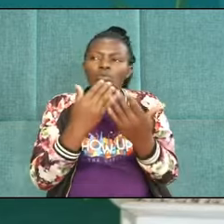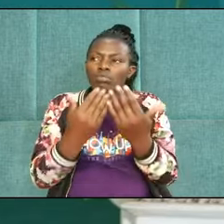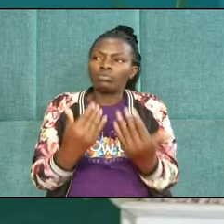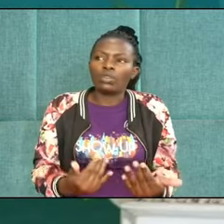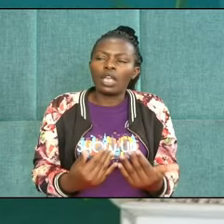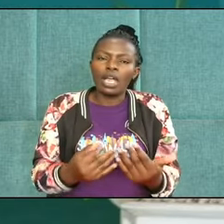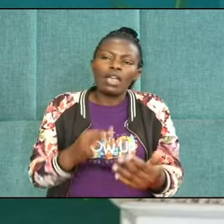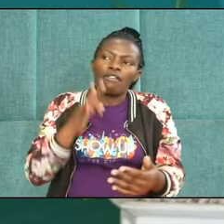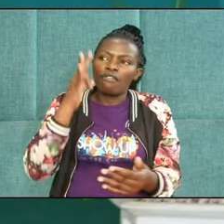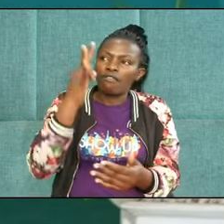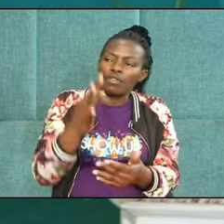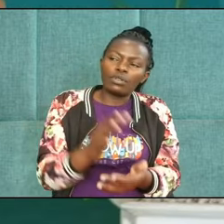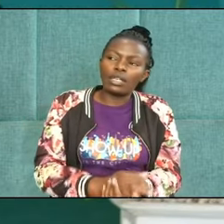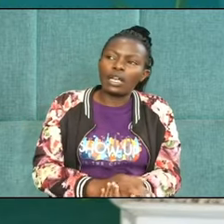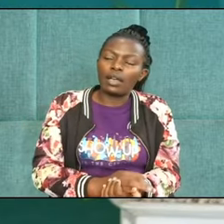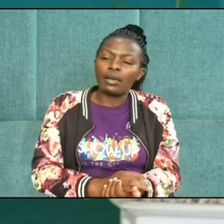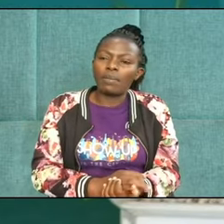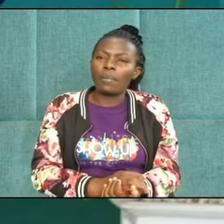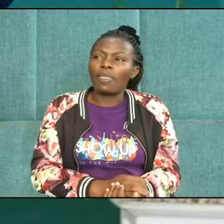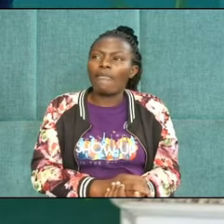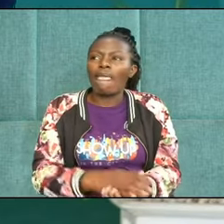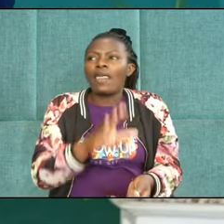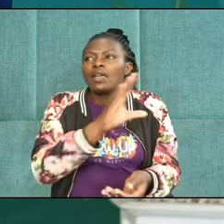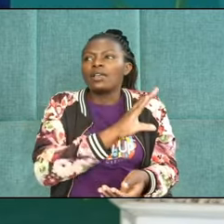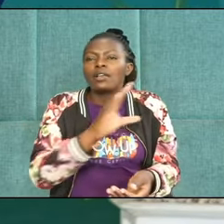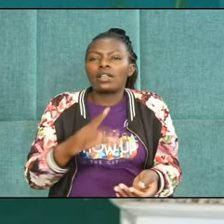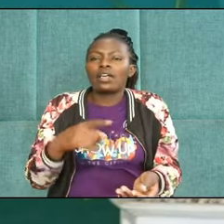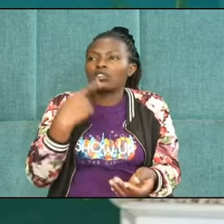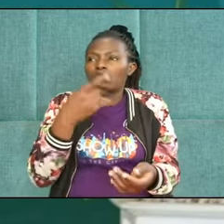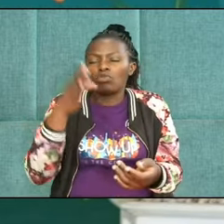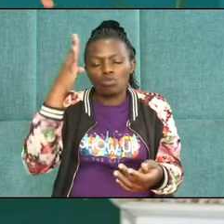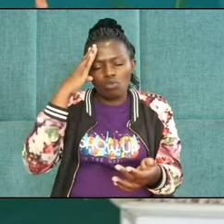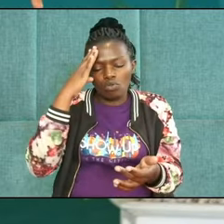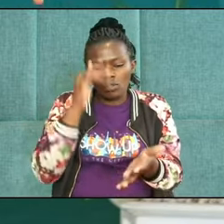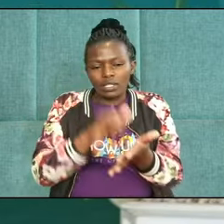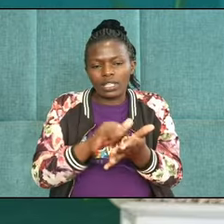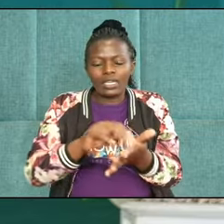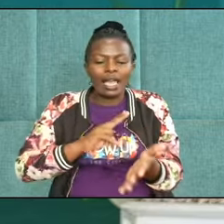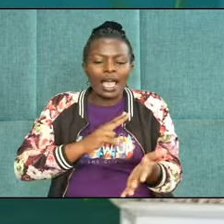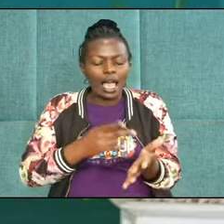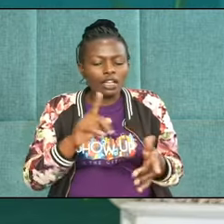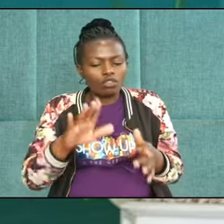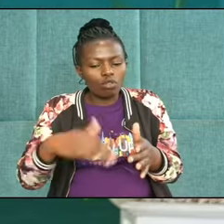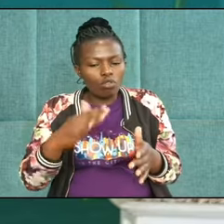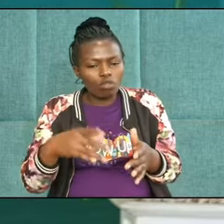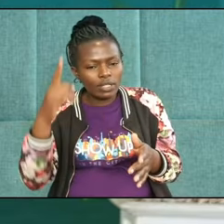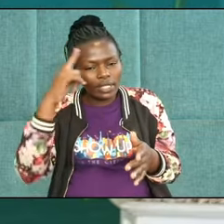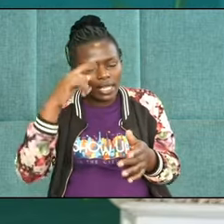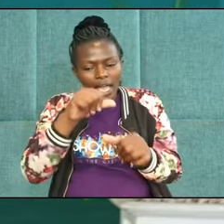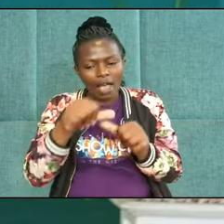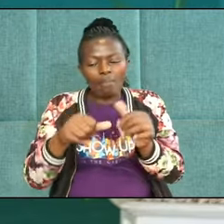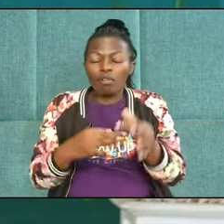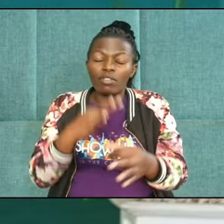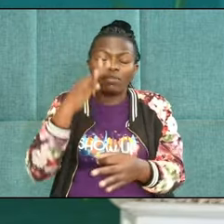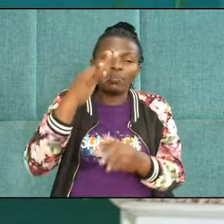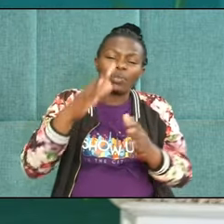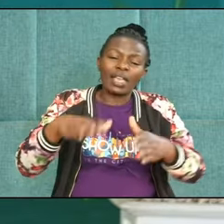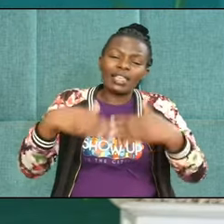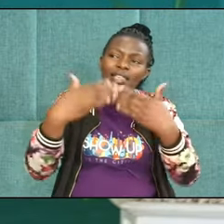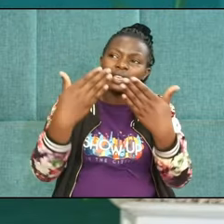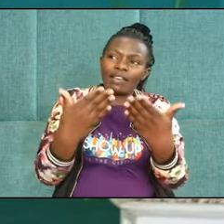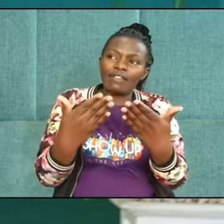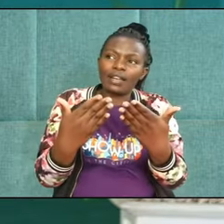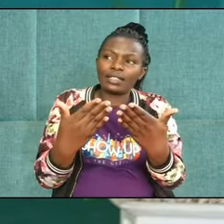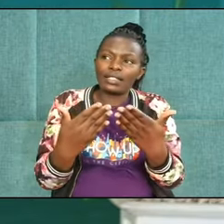thinking about the future. Now Christ, who knows that we always think about the future, he gave us an insurance policy here